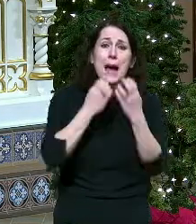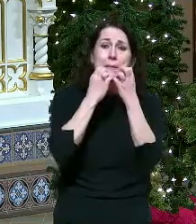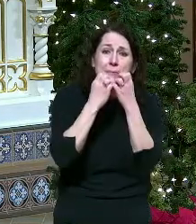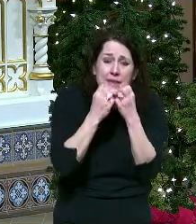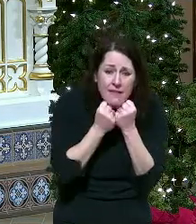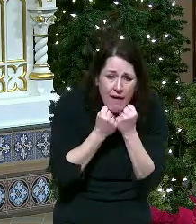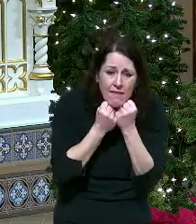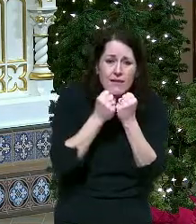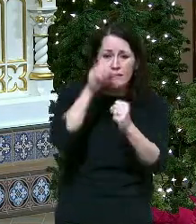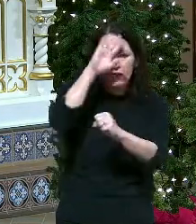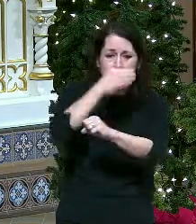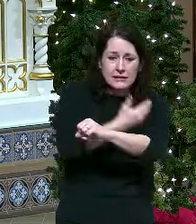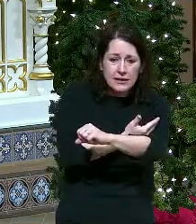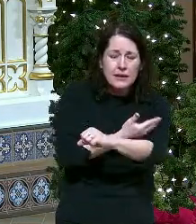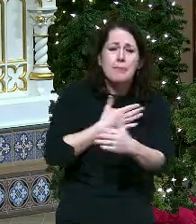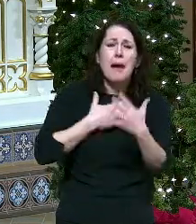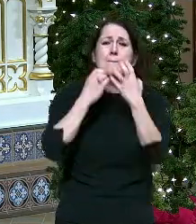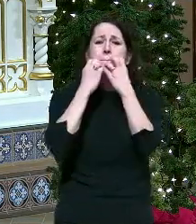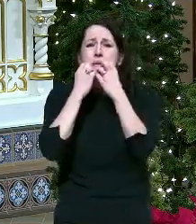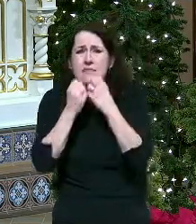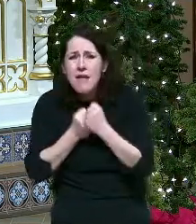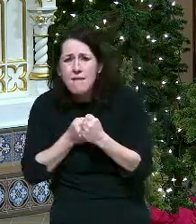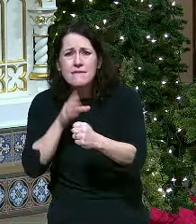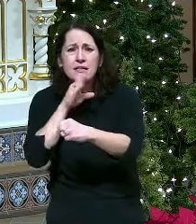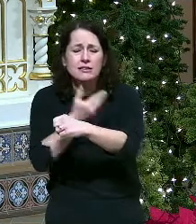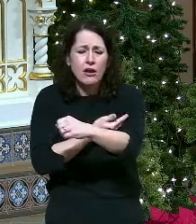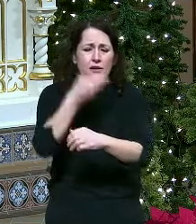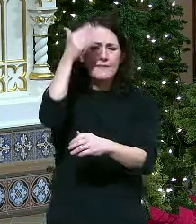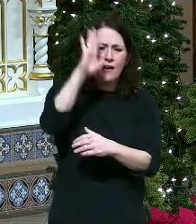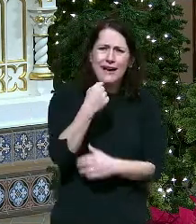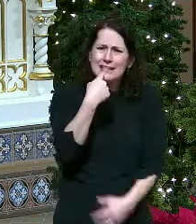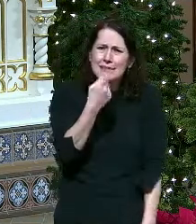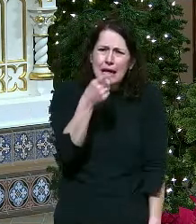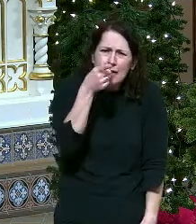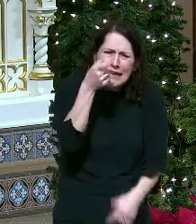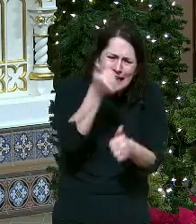are my beloved sons and daughters.